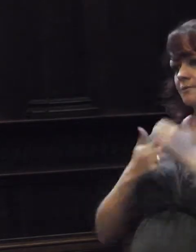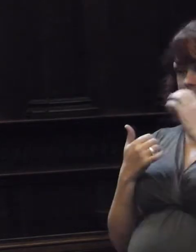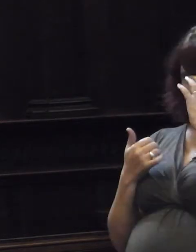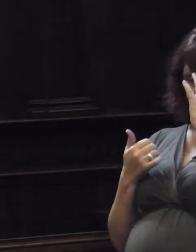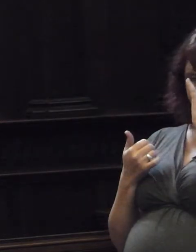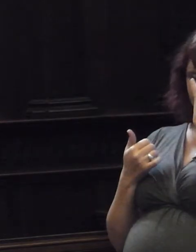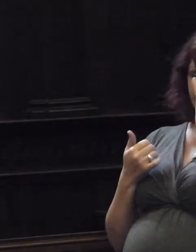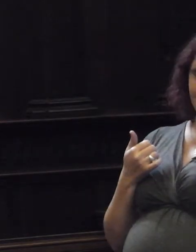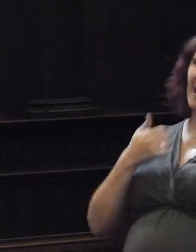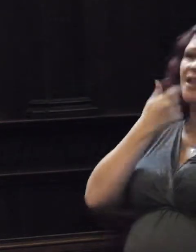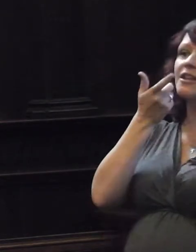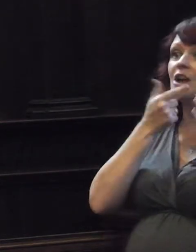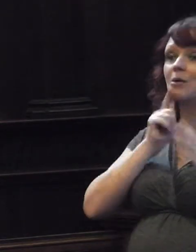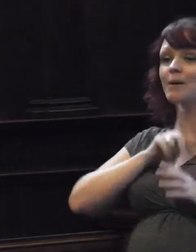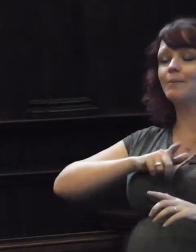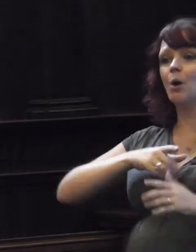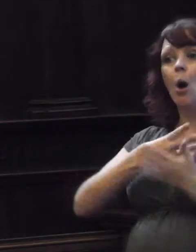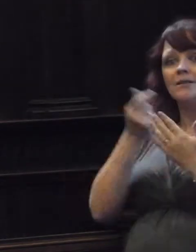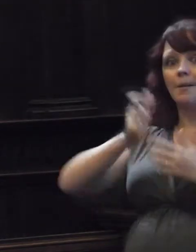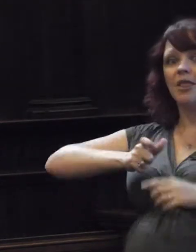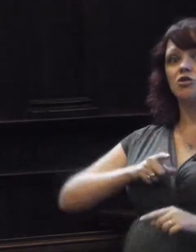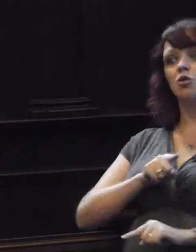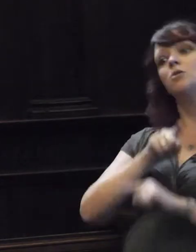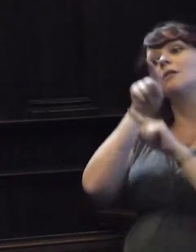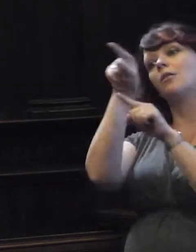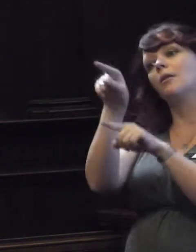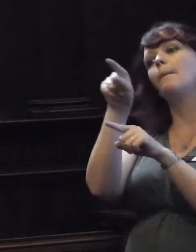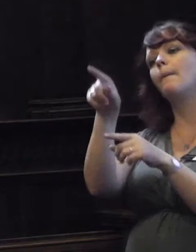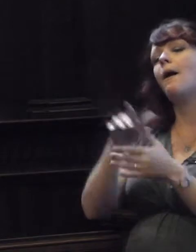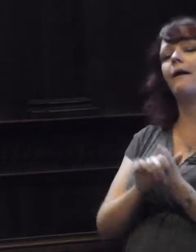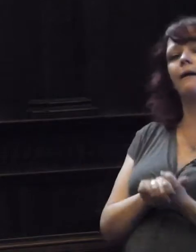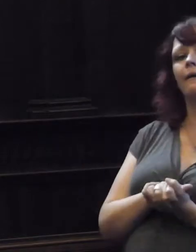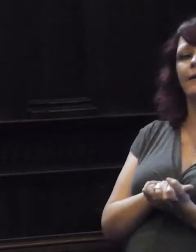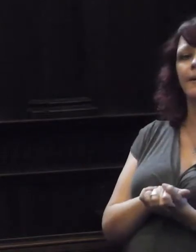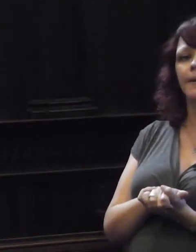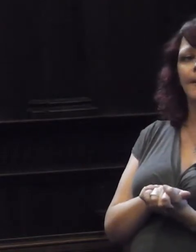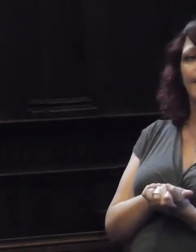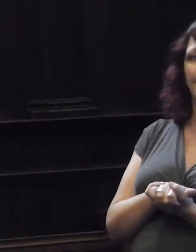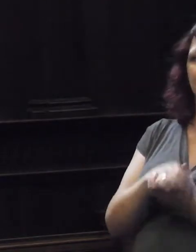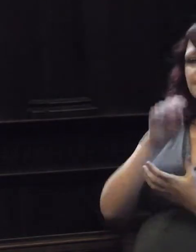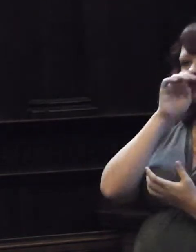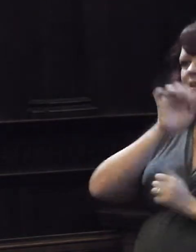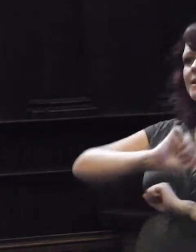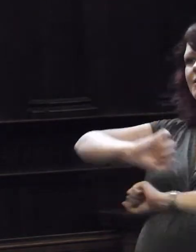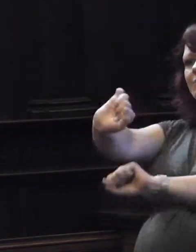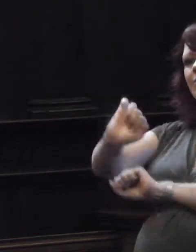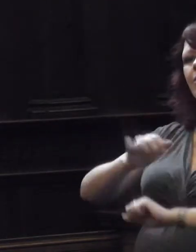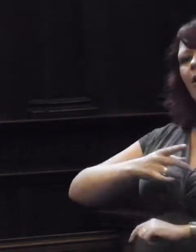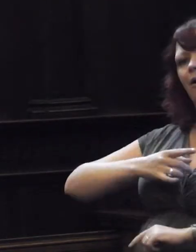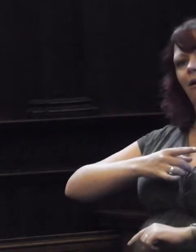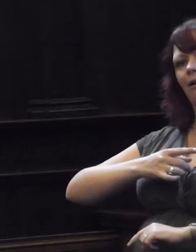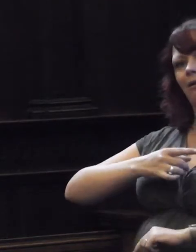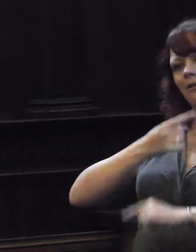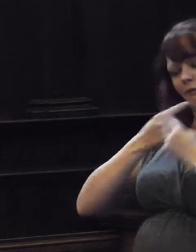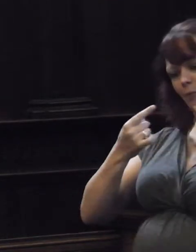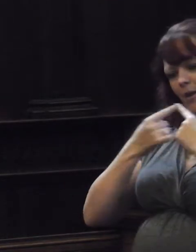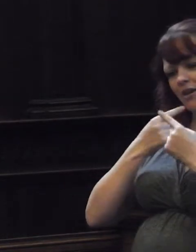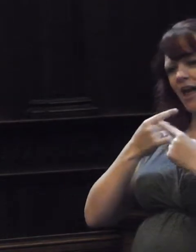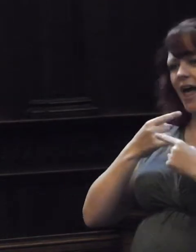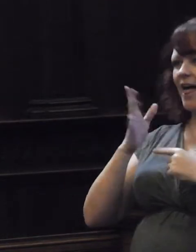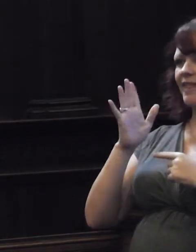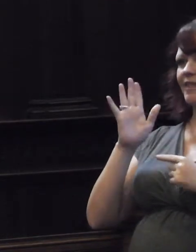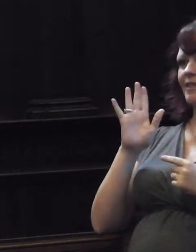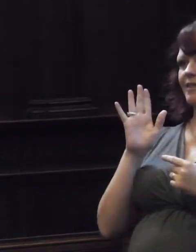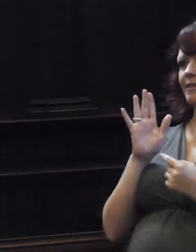the young people, of which I brought some, my colleague and I have brought some of us today, this is their comments, and this came from the whole Year